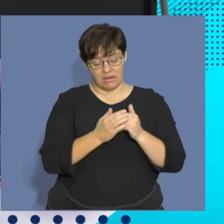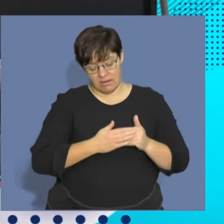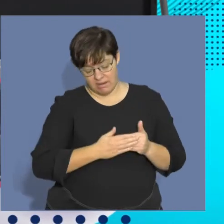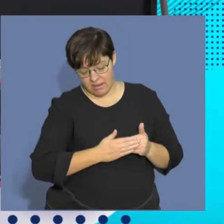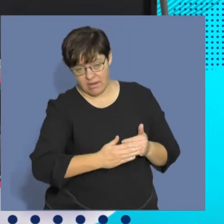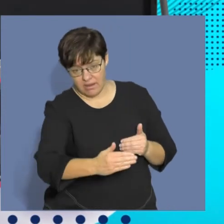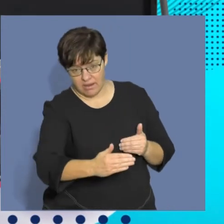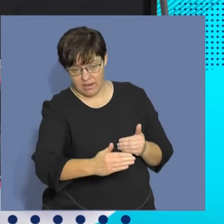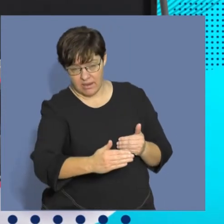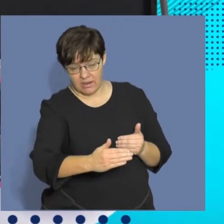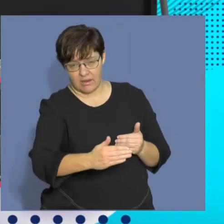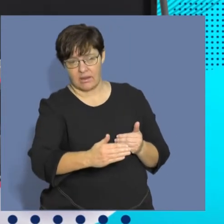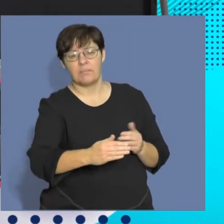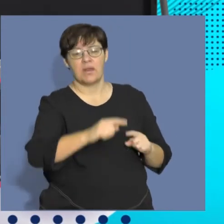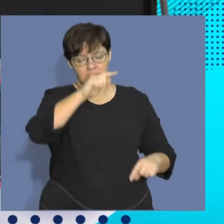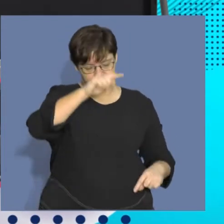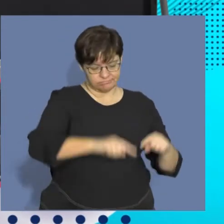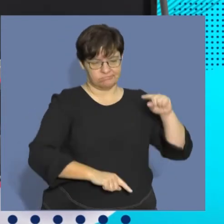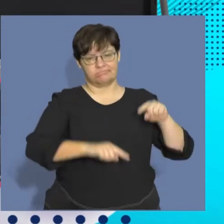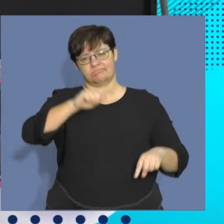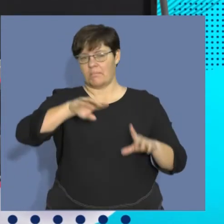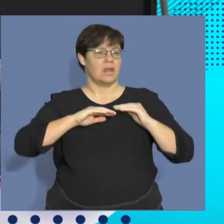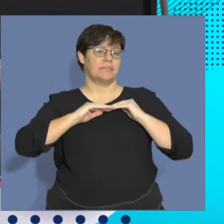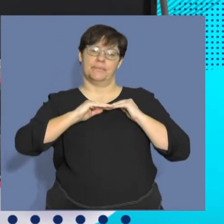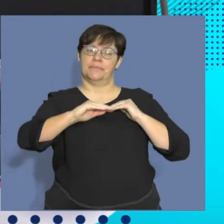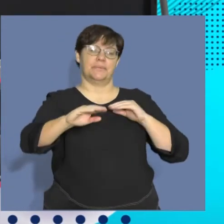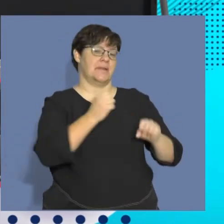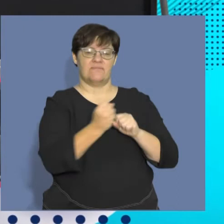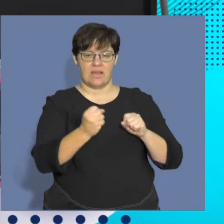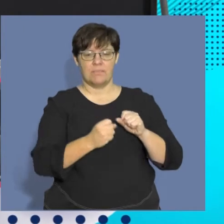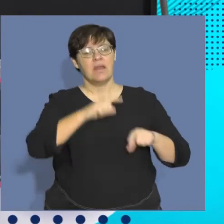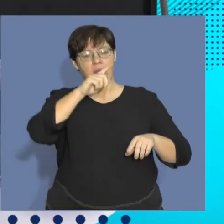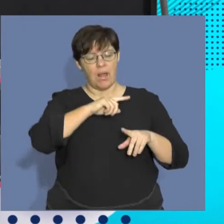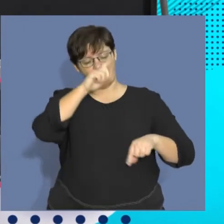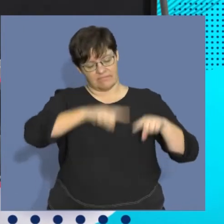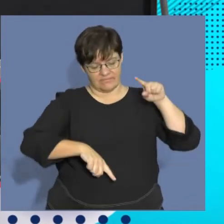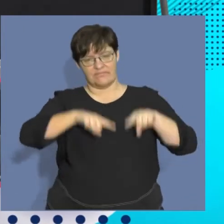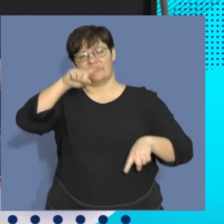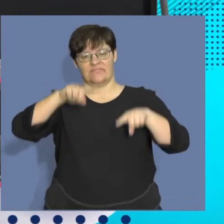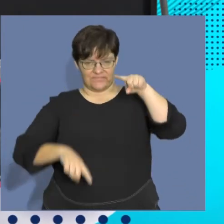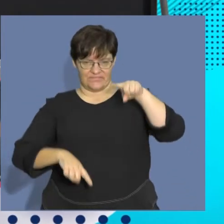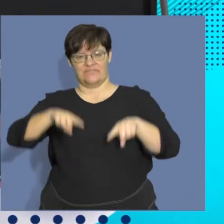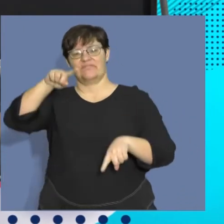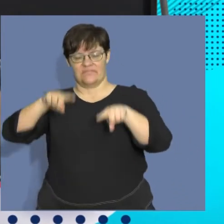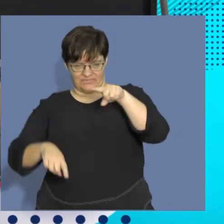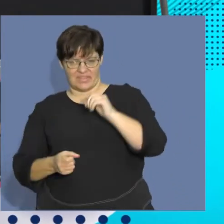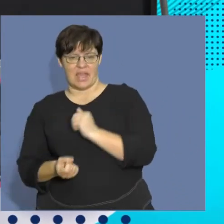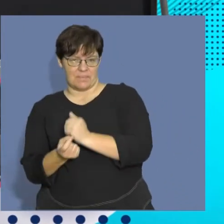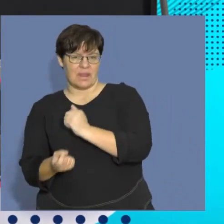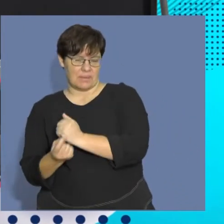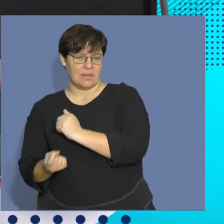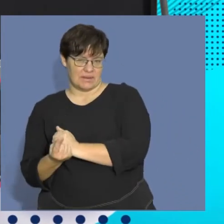time, they fluctuate. And so that same meaning of the word fluctuations